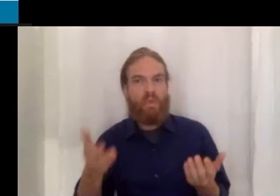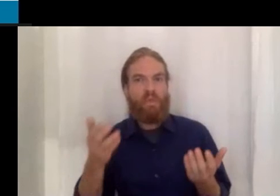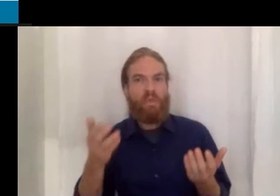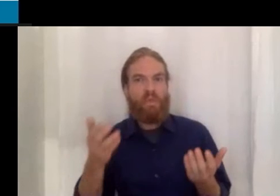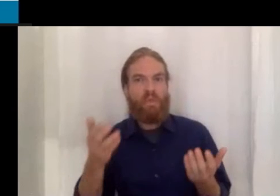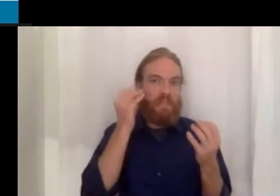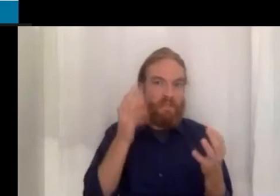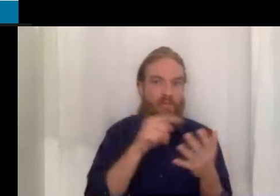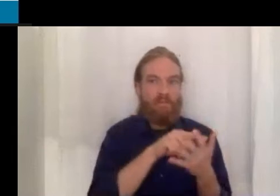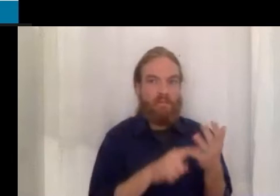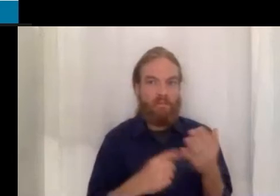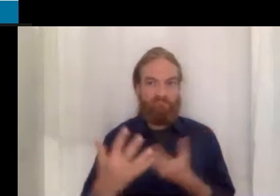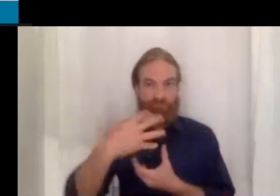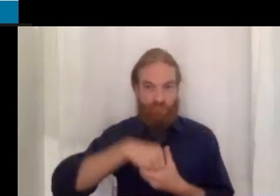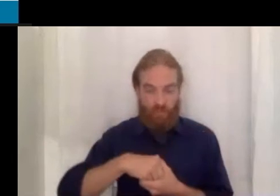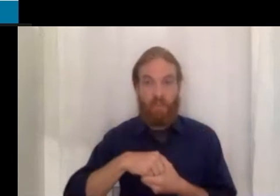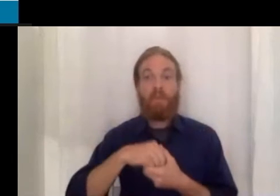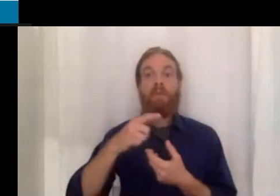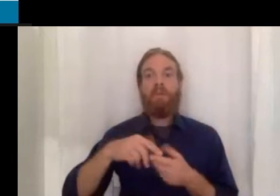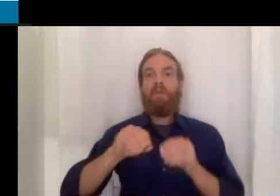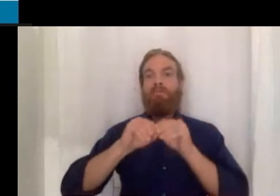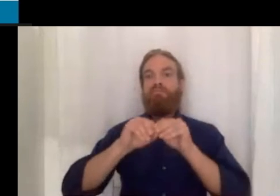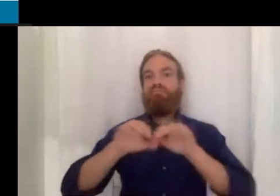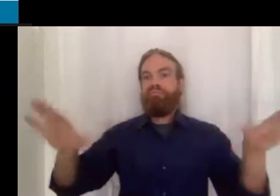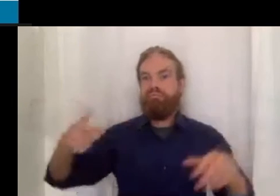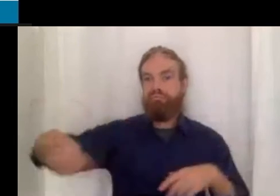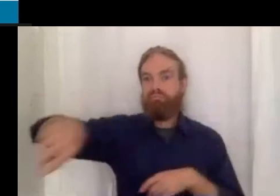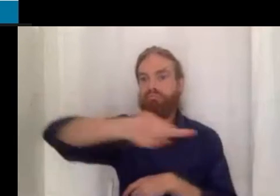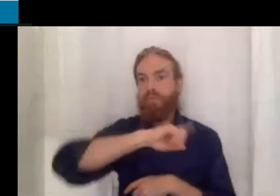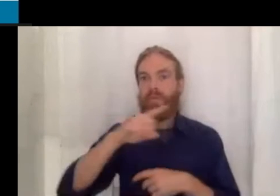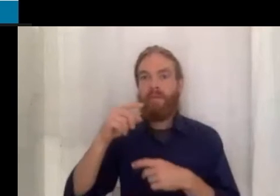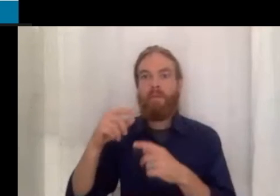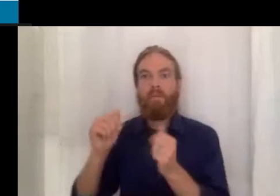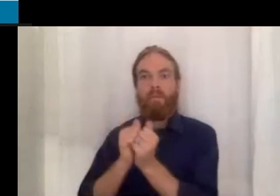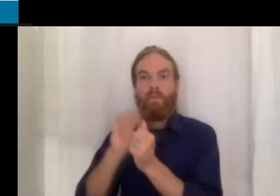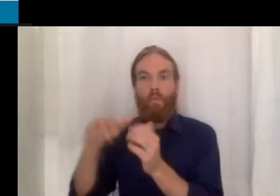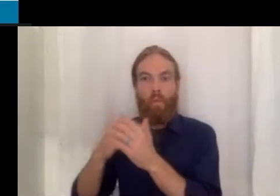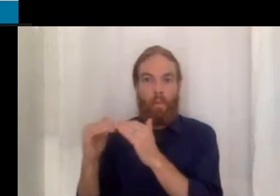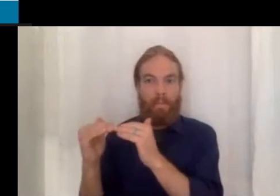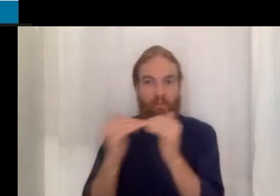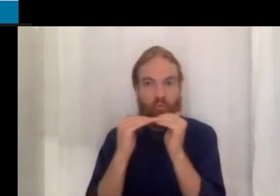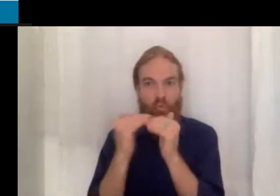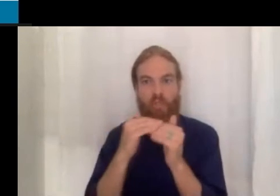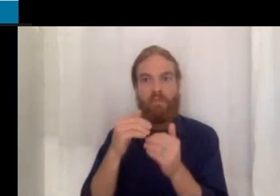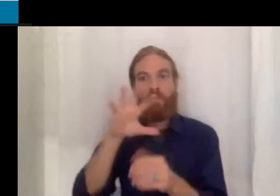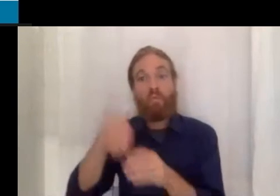can see that there is, as we see the surge